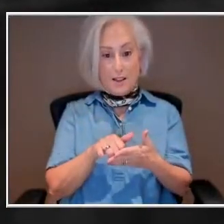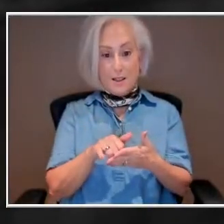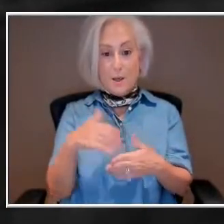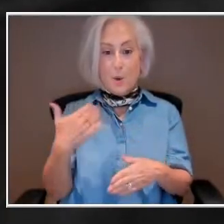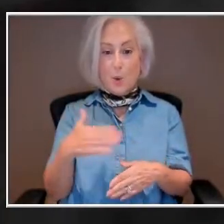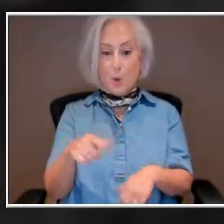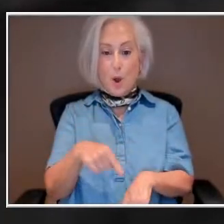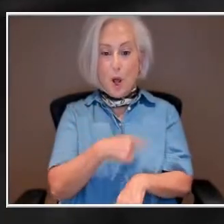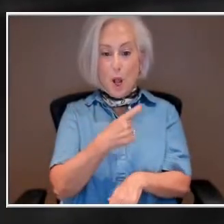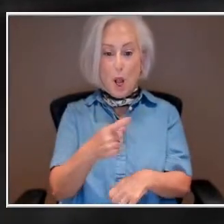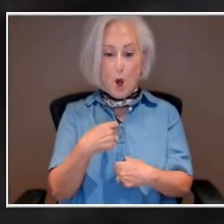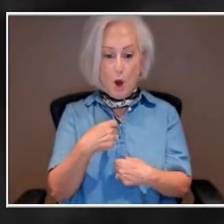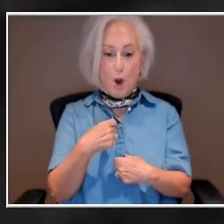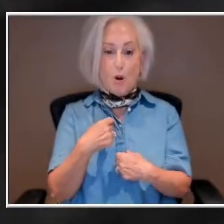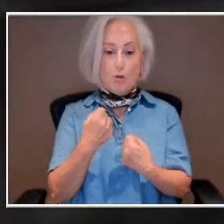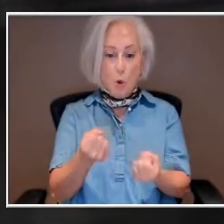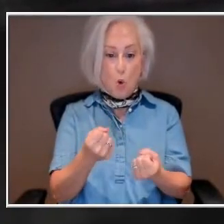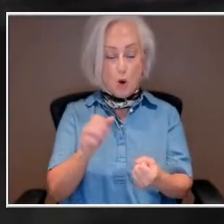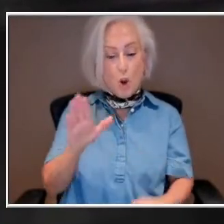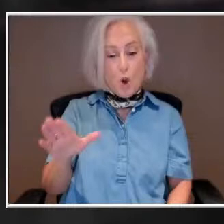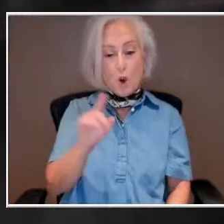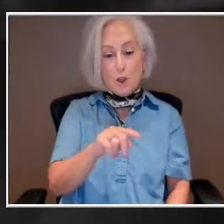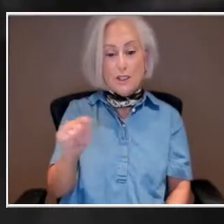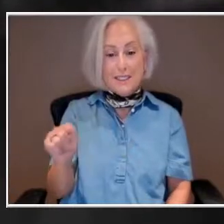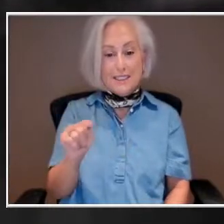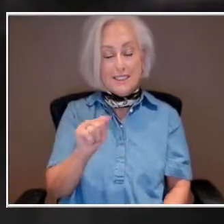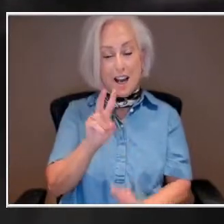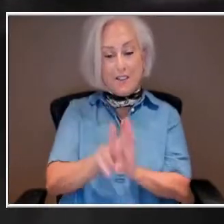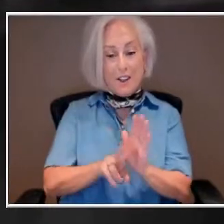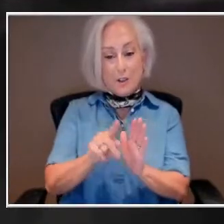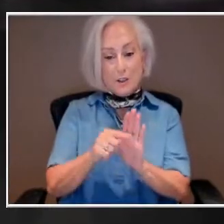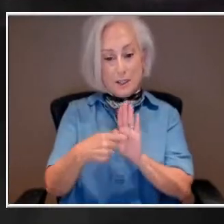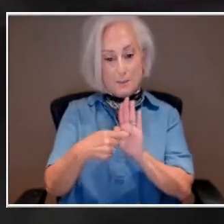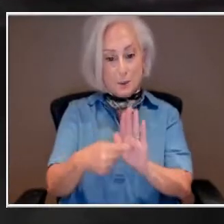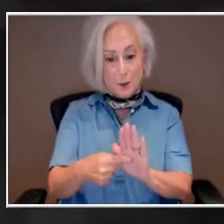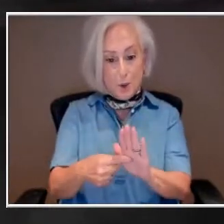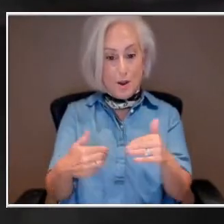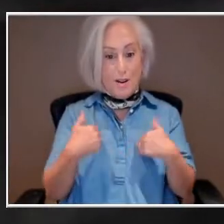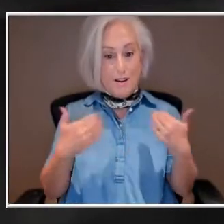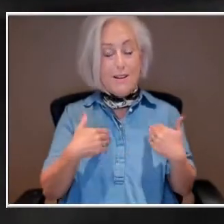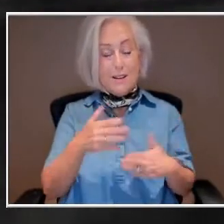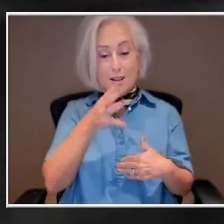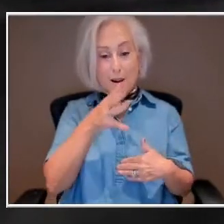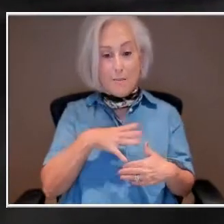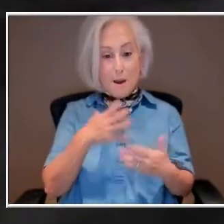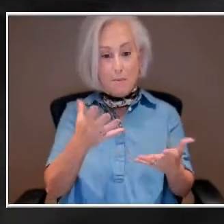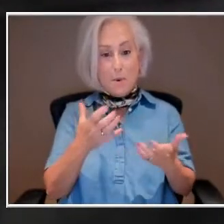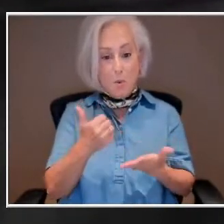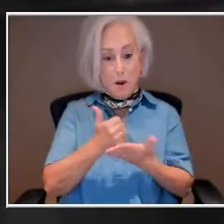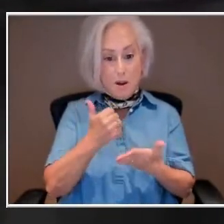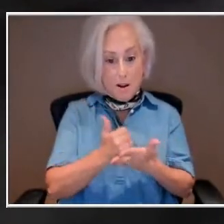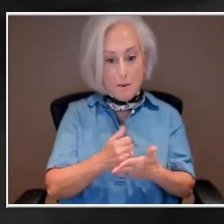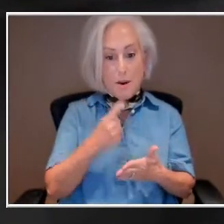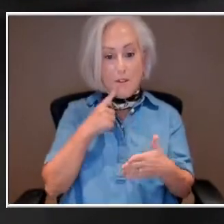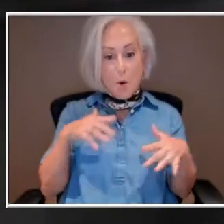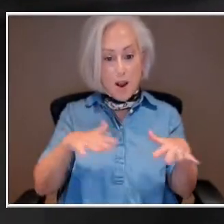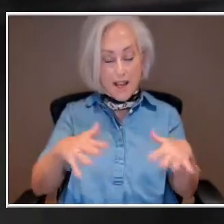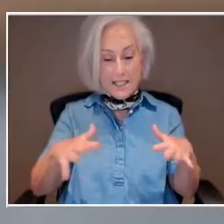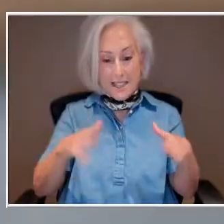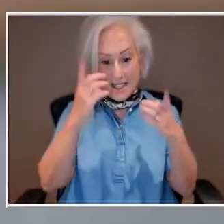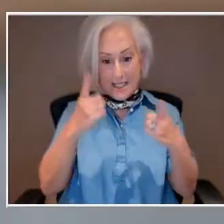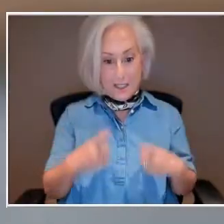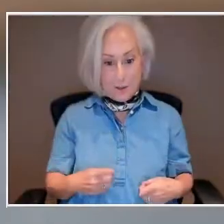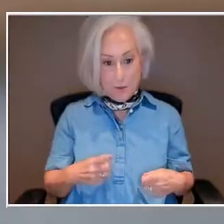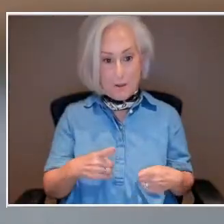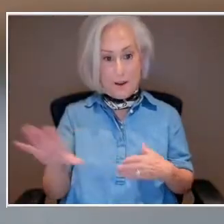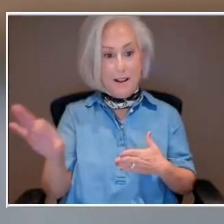Ashley's TikTok videos tell the story. A young mom wanting help for anxiety and depression, discovering cancer.